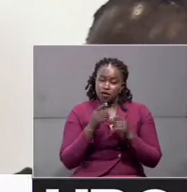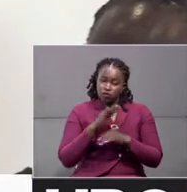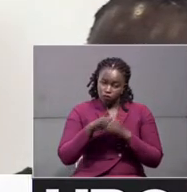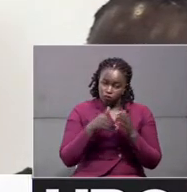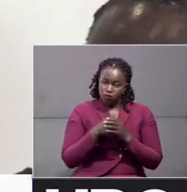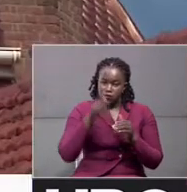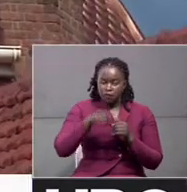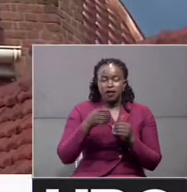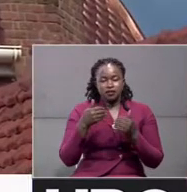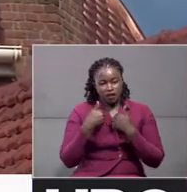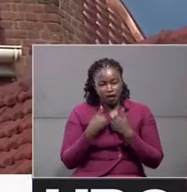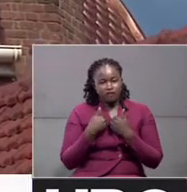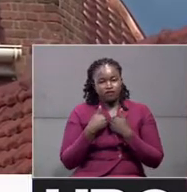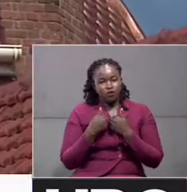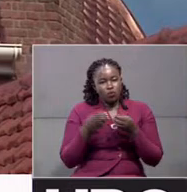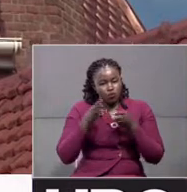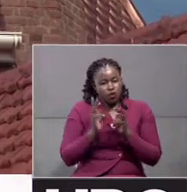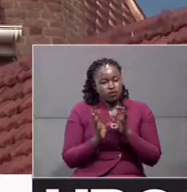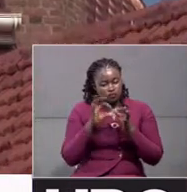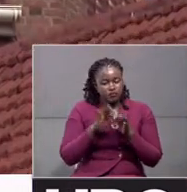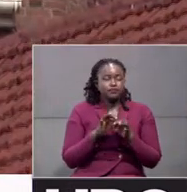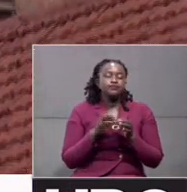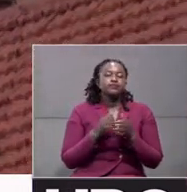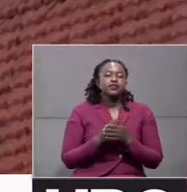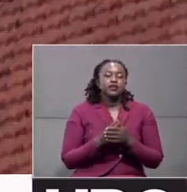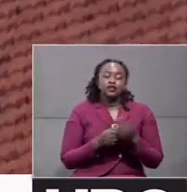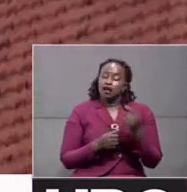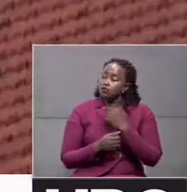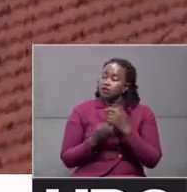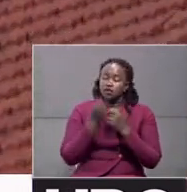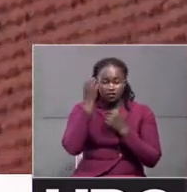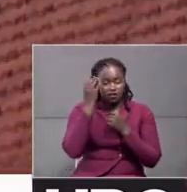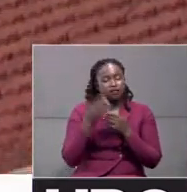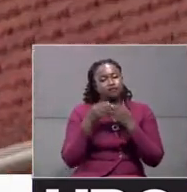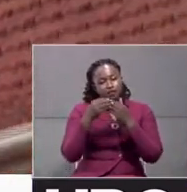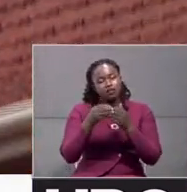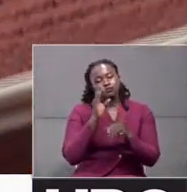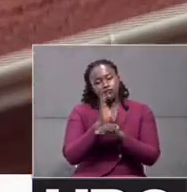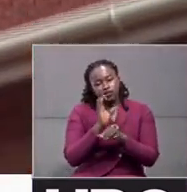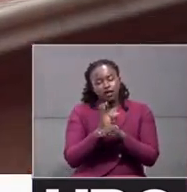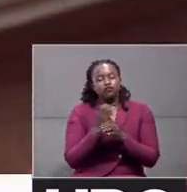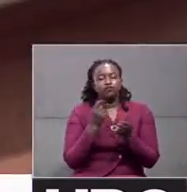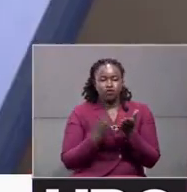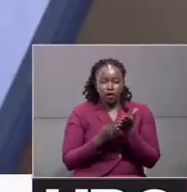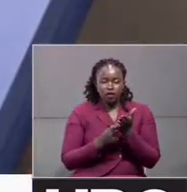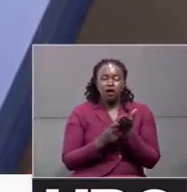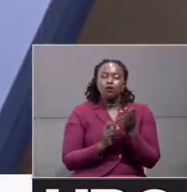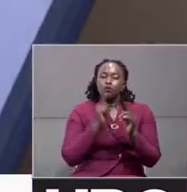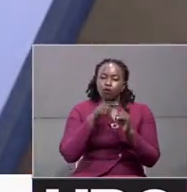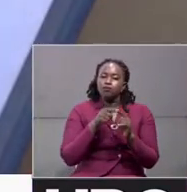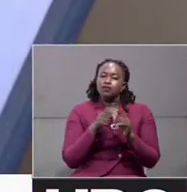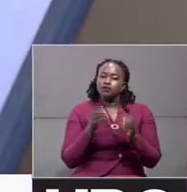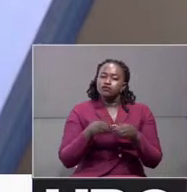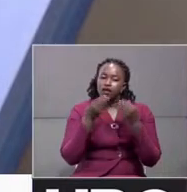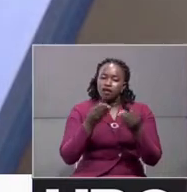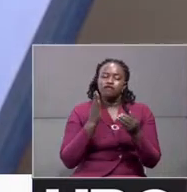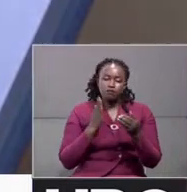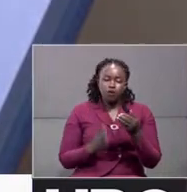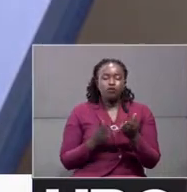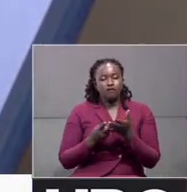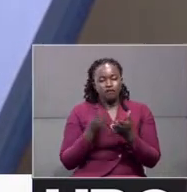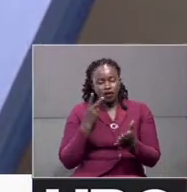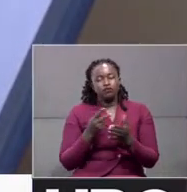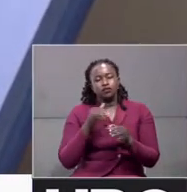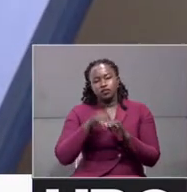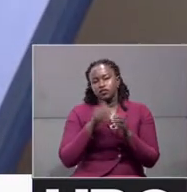must have a buy-in. The Safe Screen, Safe Kids initiative, spearheaded by the Church of Uganda, aims to nurture moral values among